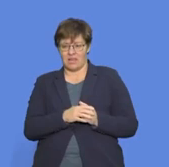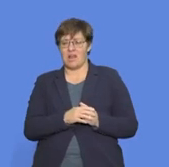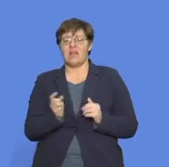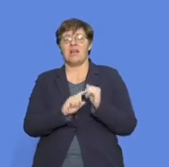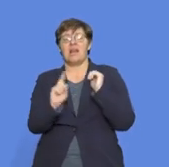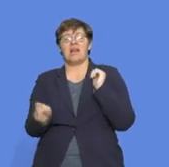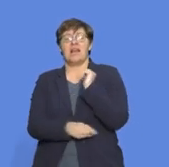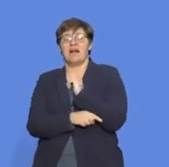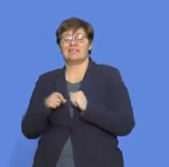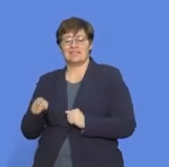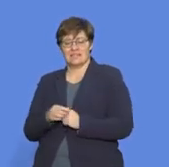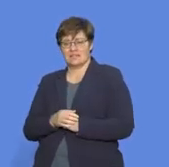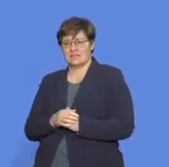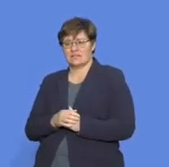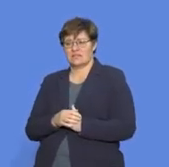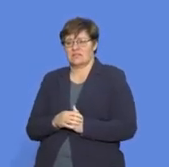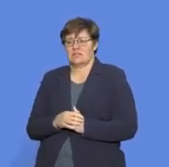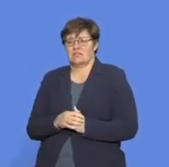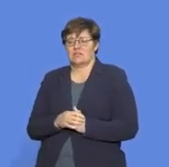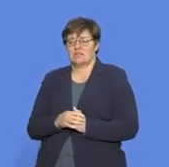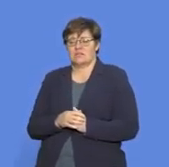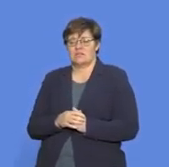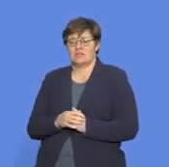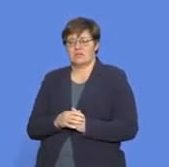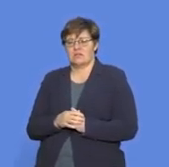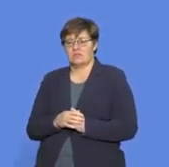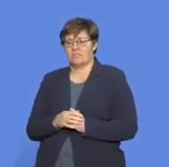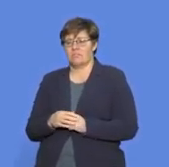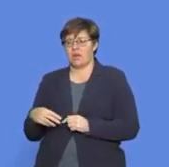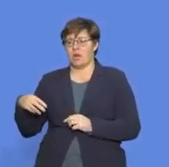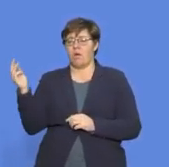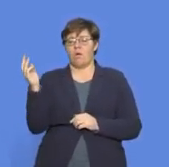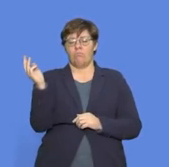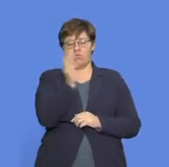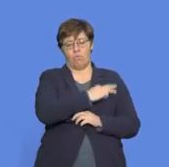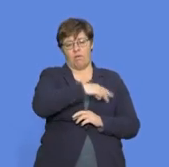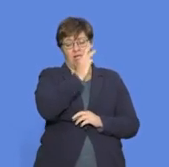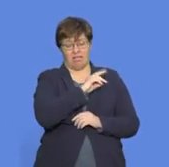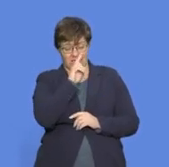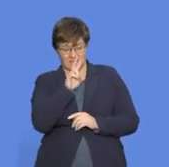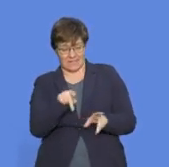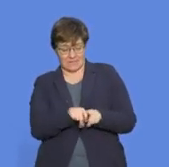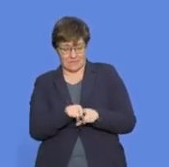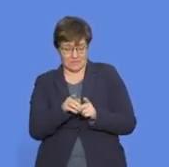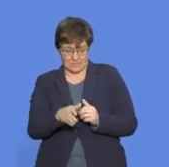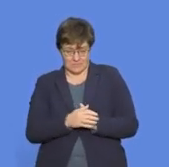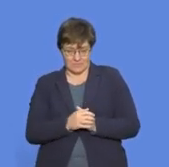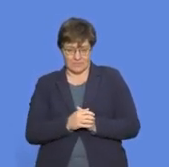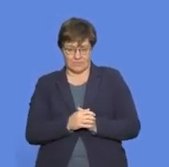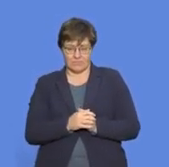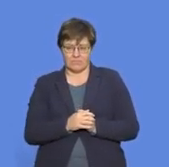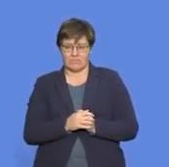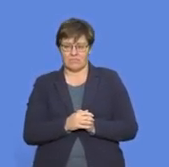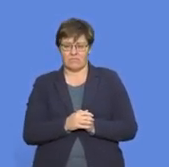last diagram over here, we see this is the whale as we know it today. Okay, so